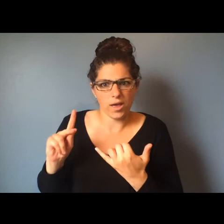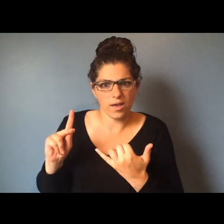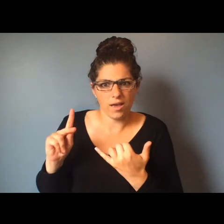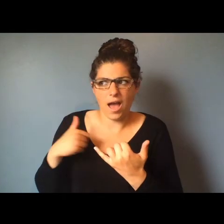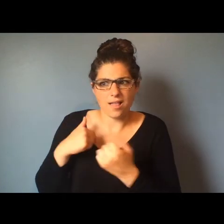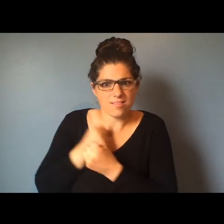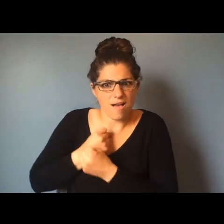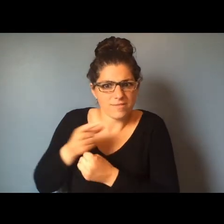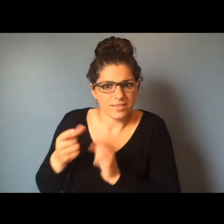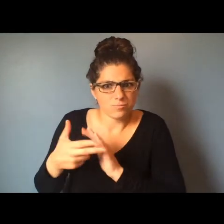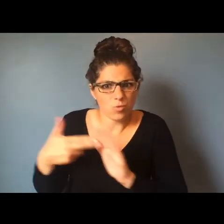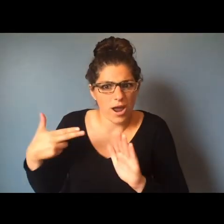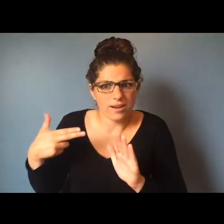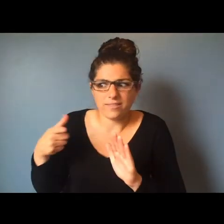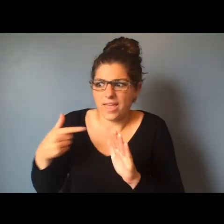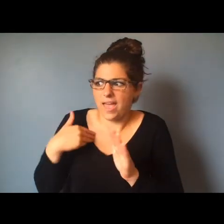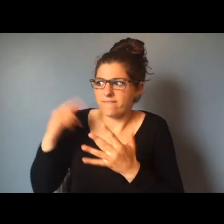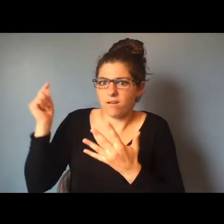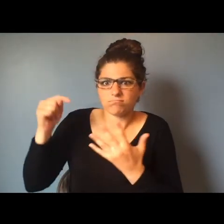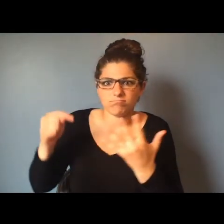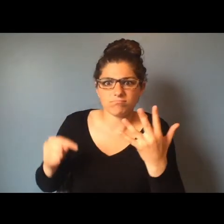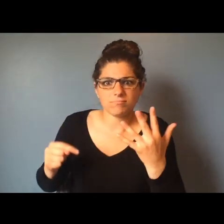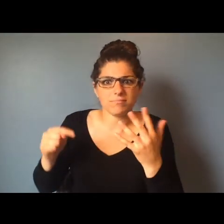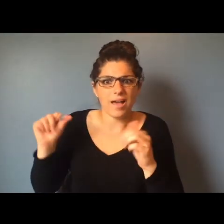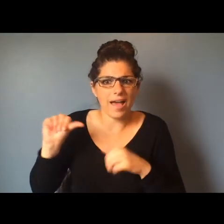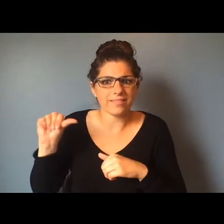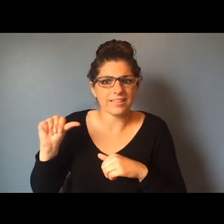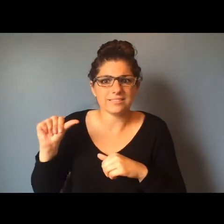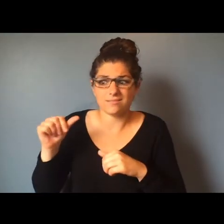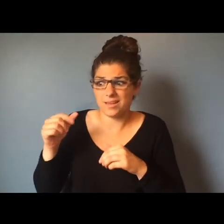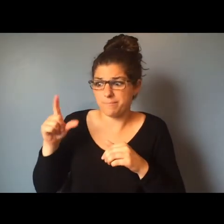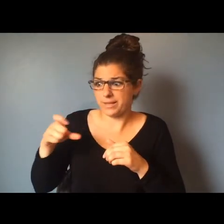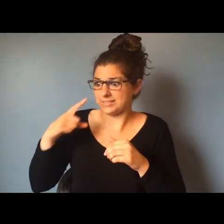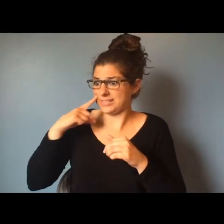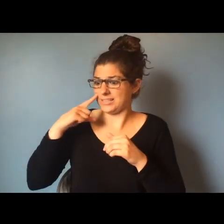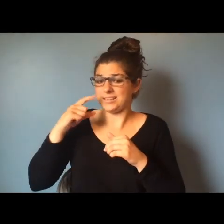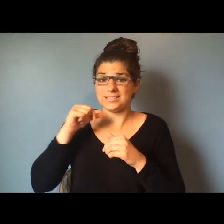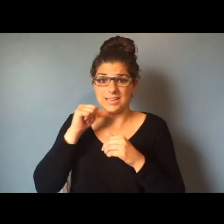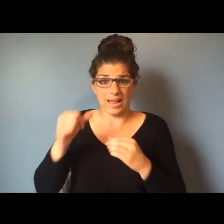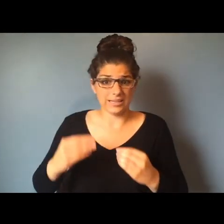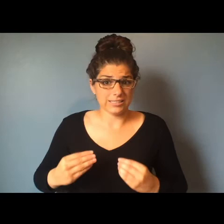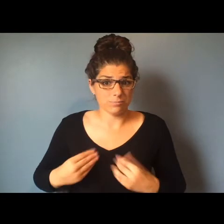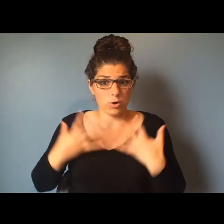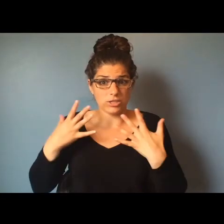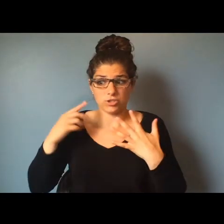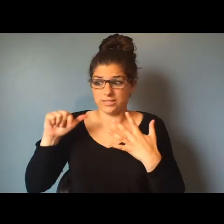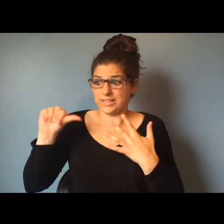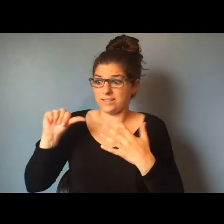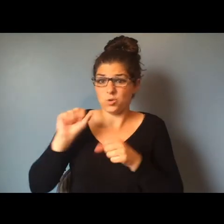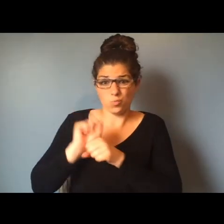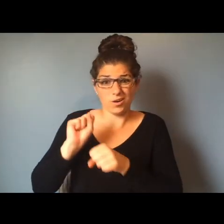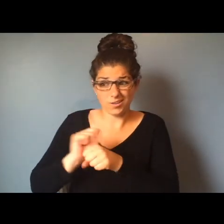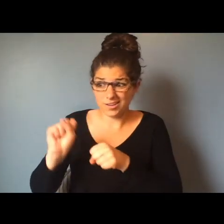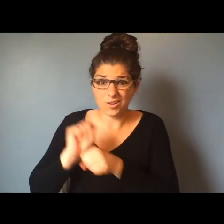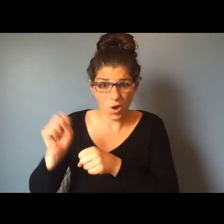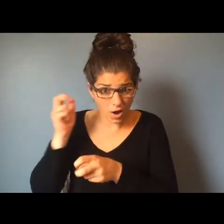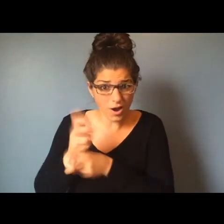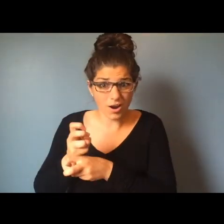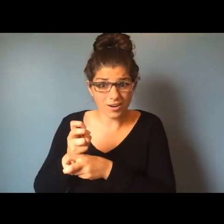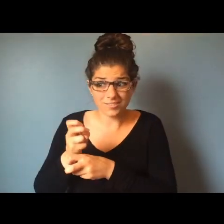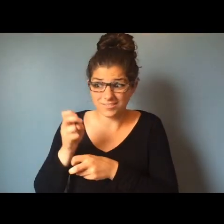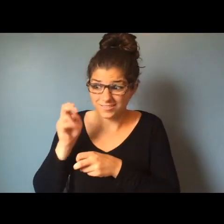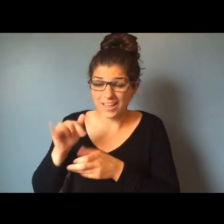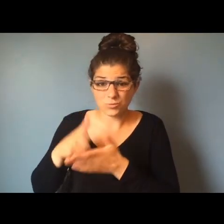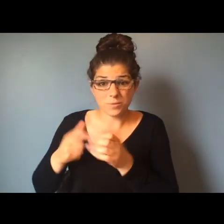love this brand and they have all these great athletes, like they must think it's not inspirational that this athlete's working their tail off, you know what I mean? Like that's